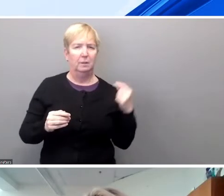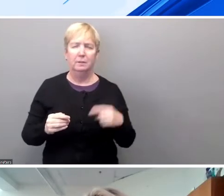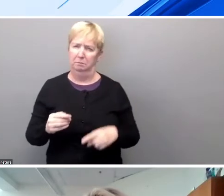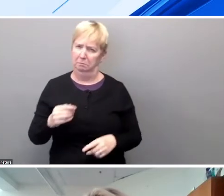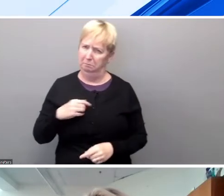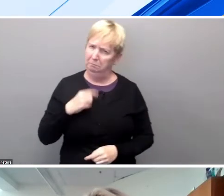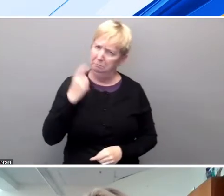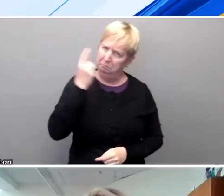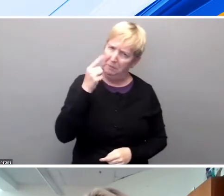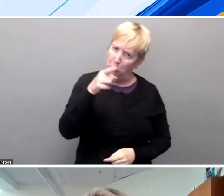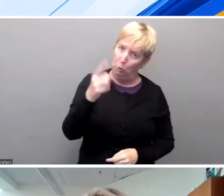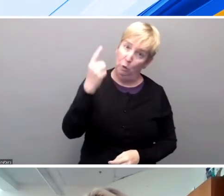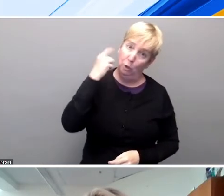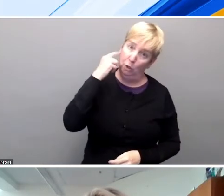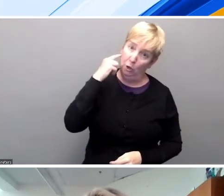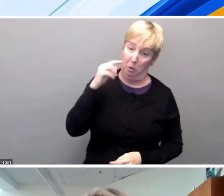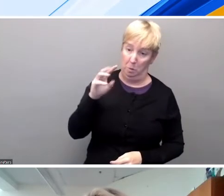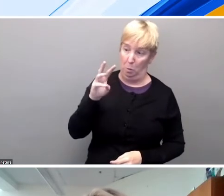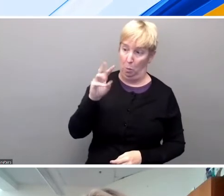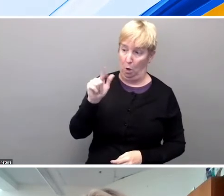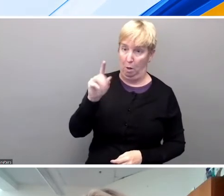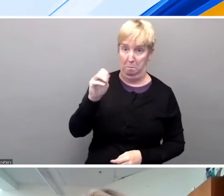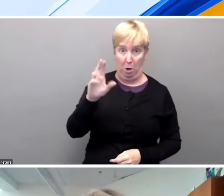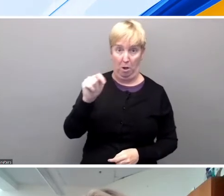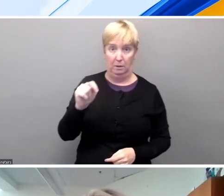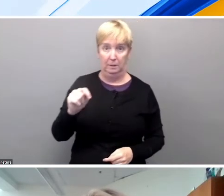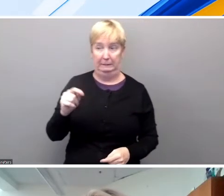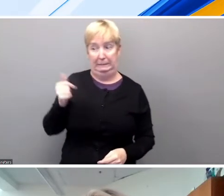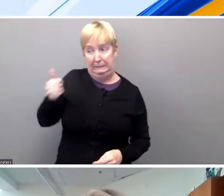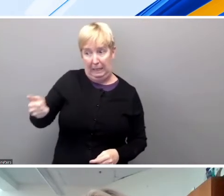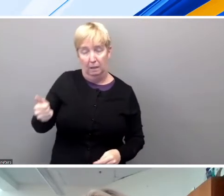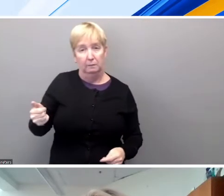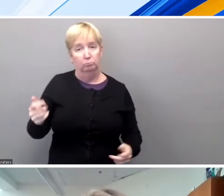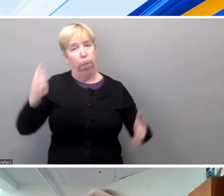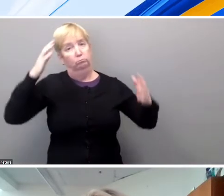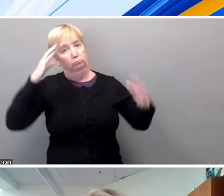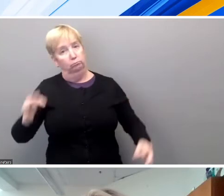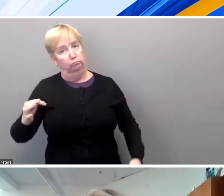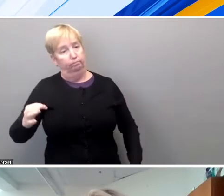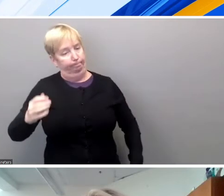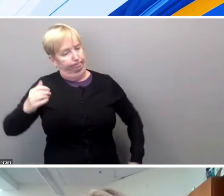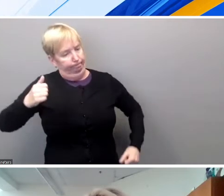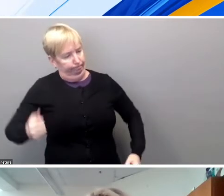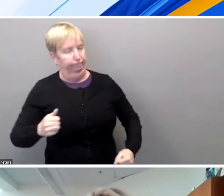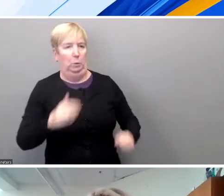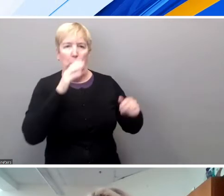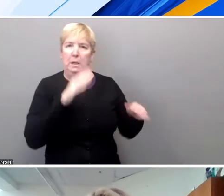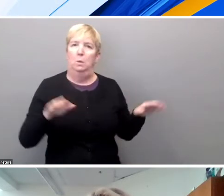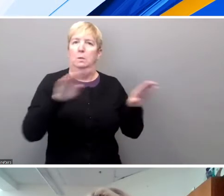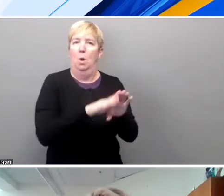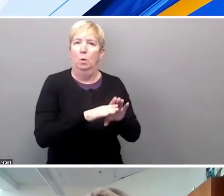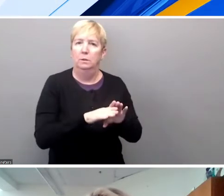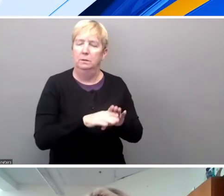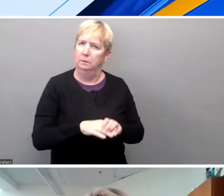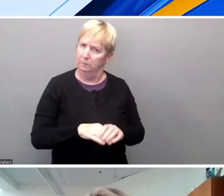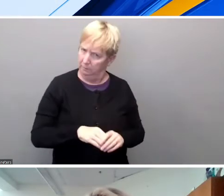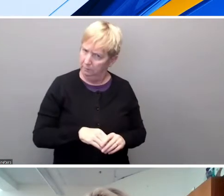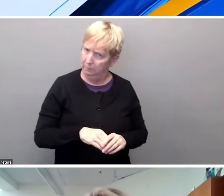Walmart proactively closing a store in our state? Would the state consider closing any more